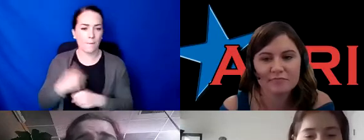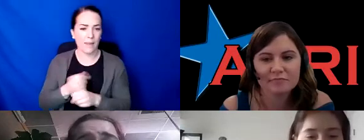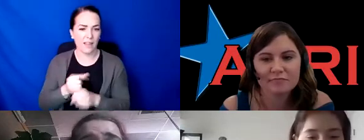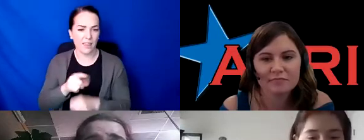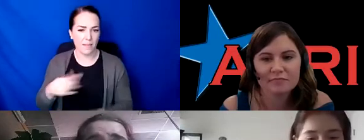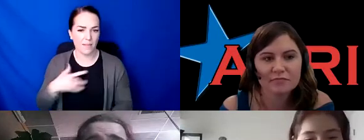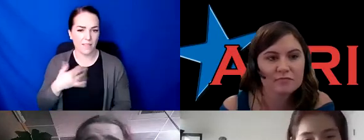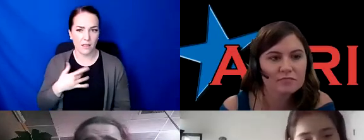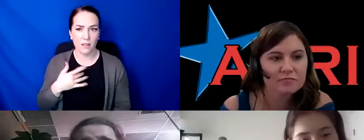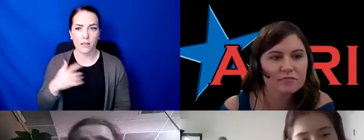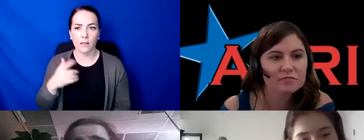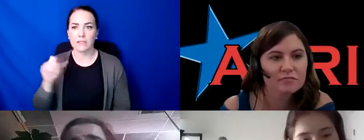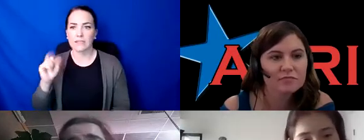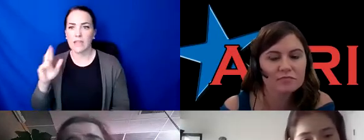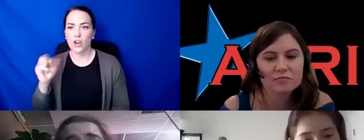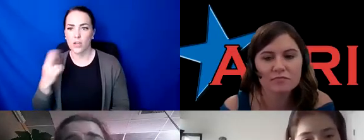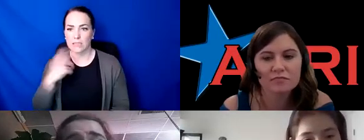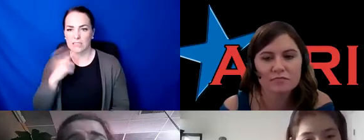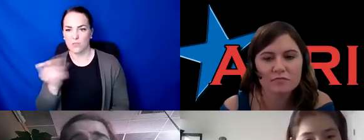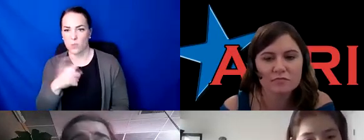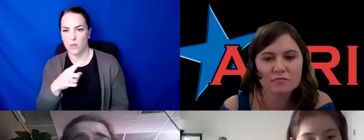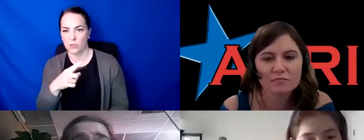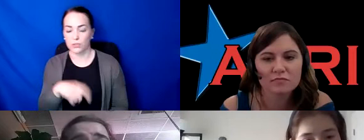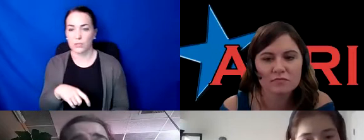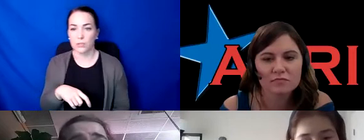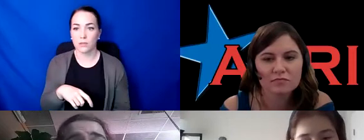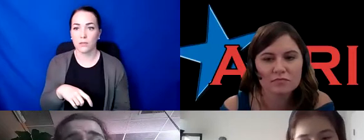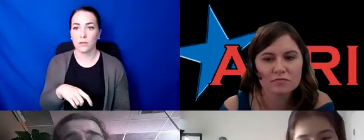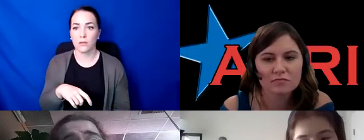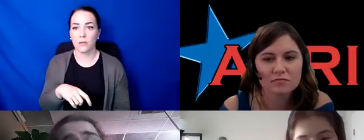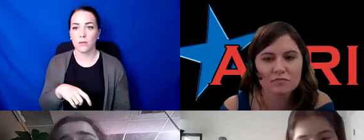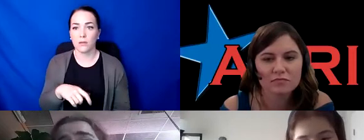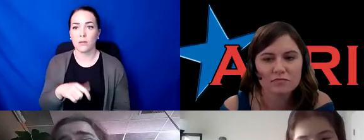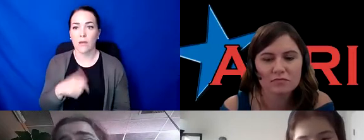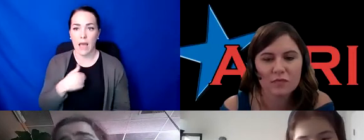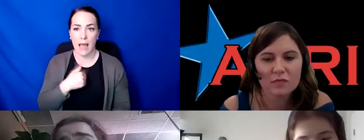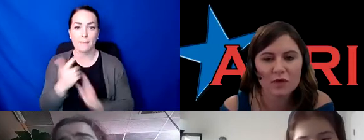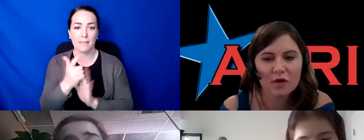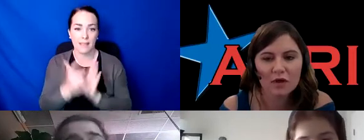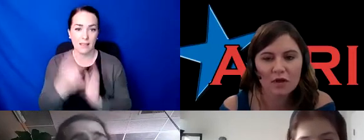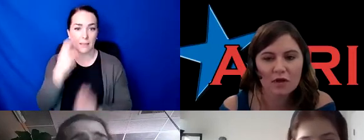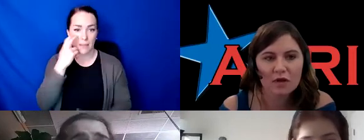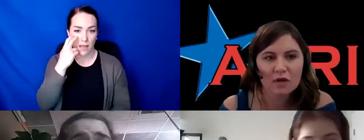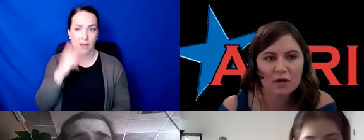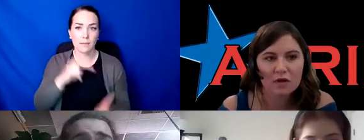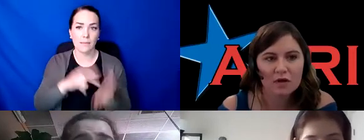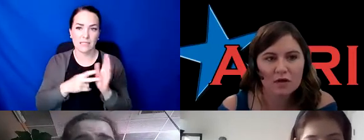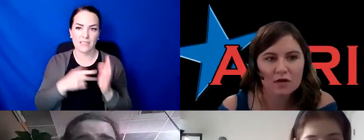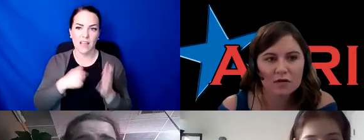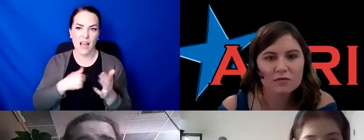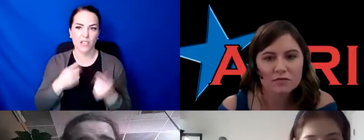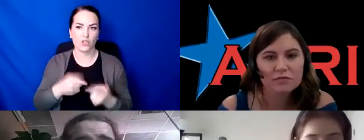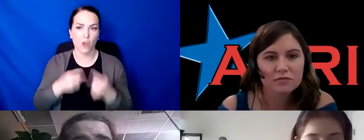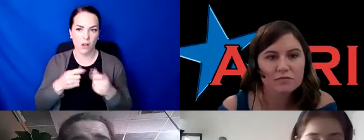I have a question. I'm legally blind, and so I have a really hard time following the